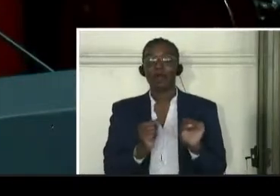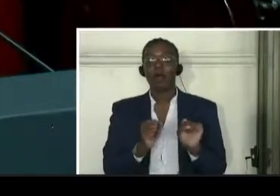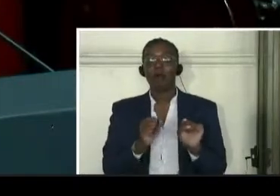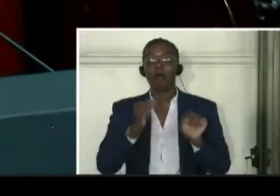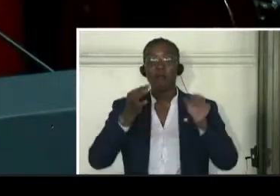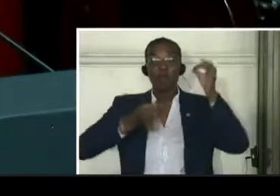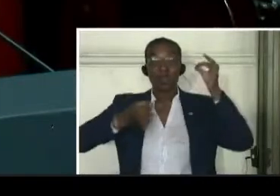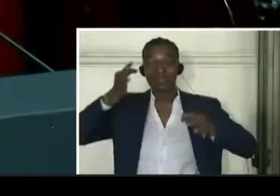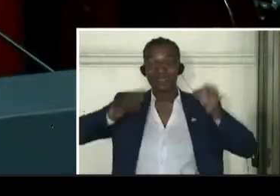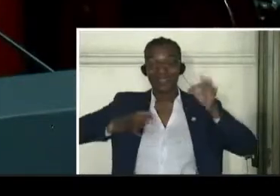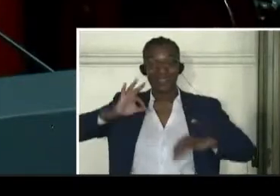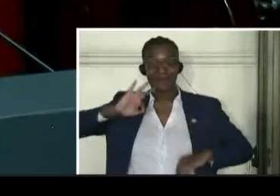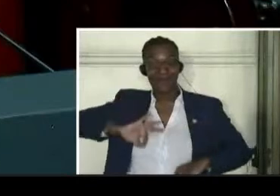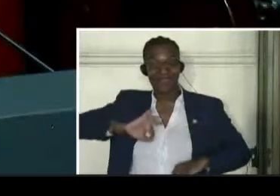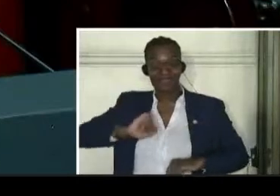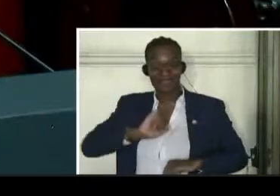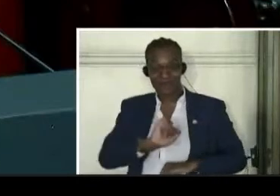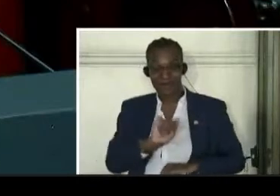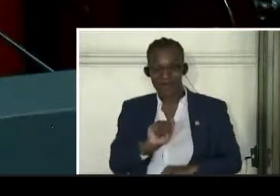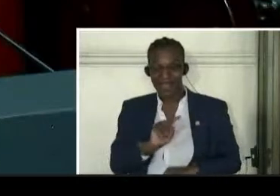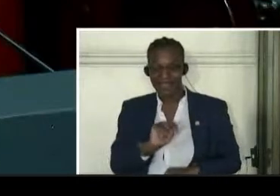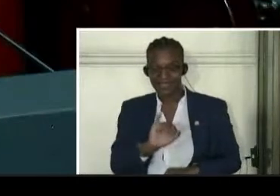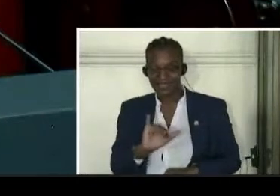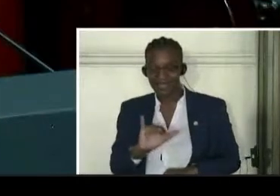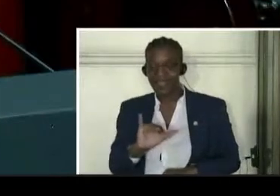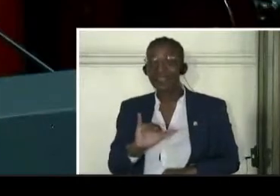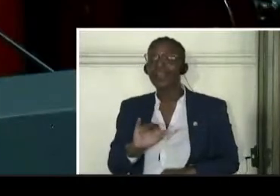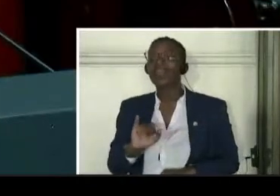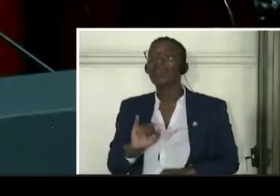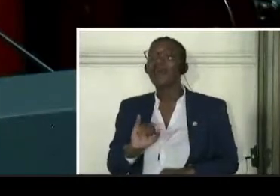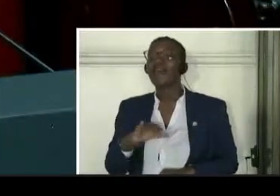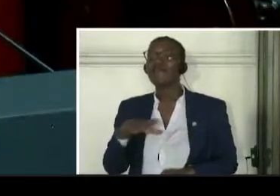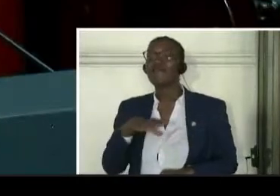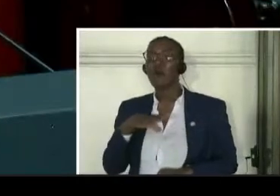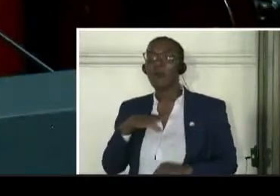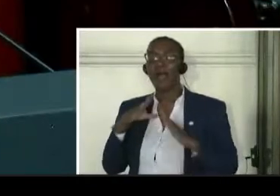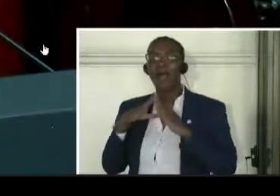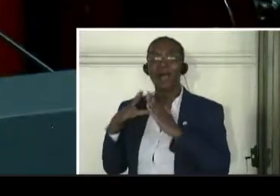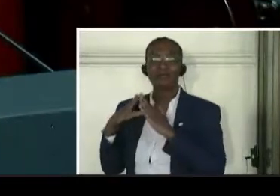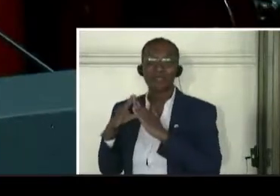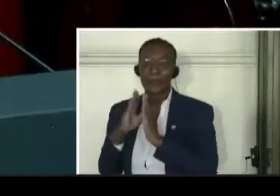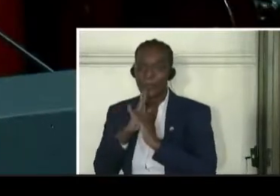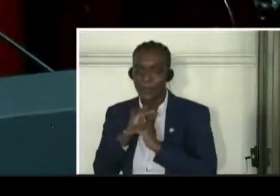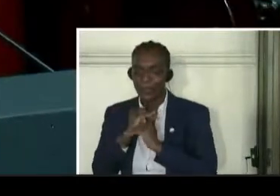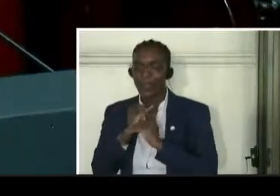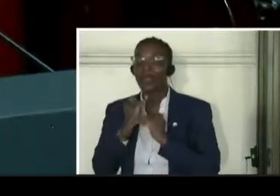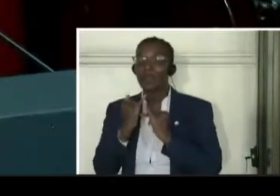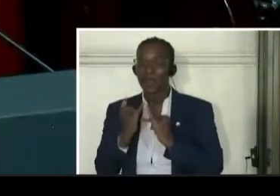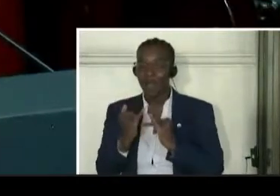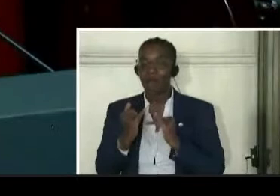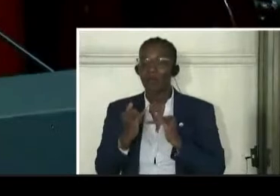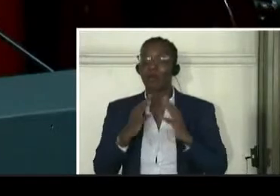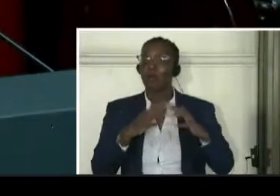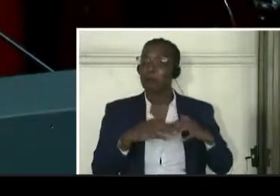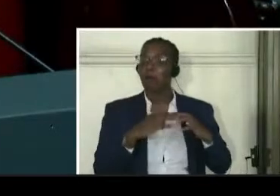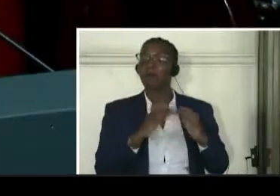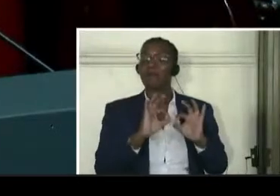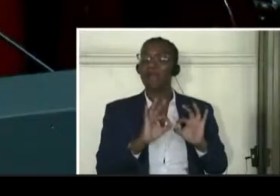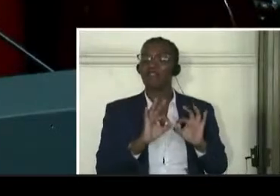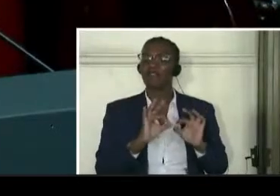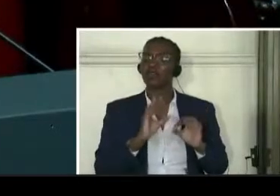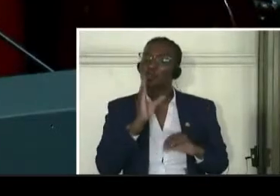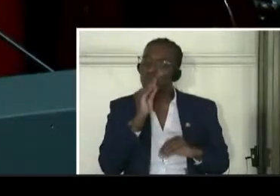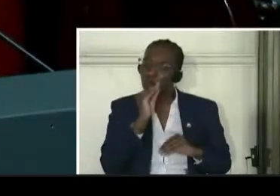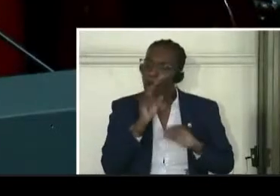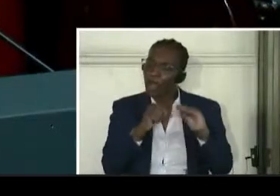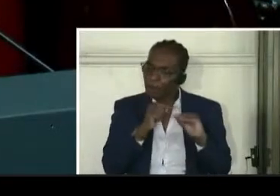beneficial. The informal settlement upgrade partnership grant will never be able to adequately address the